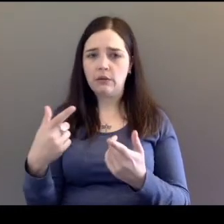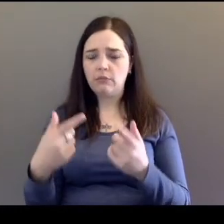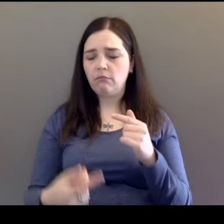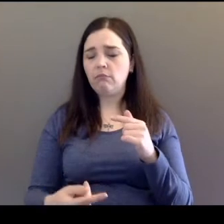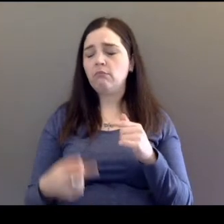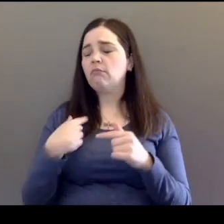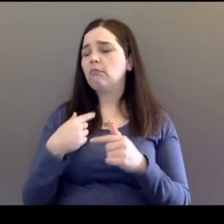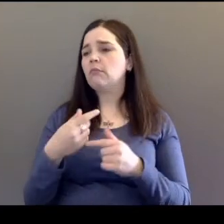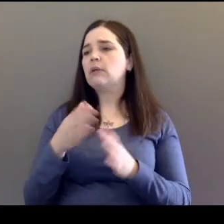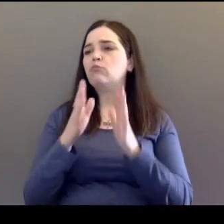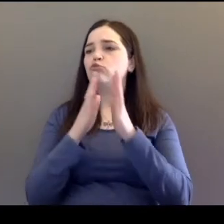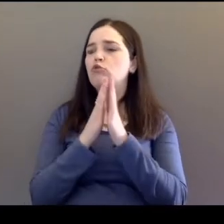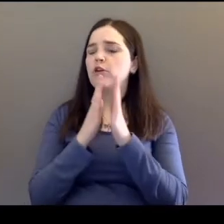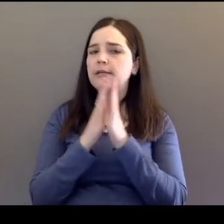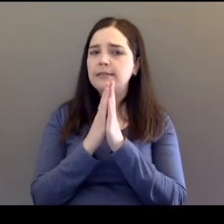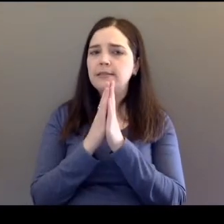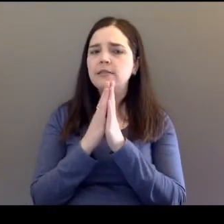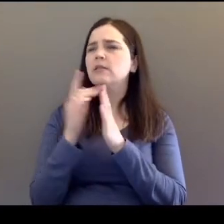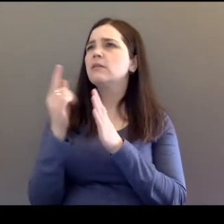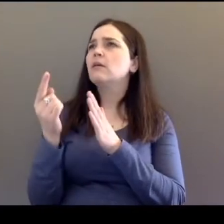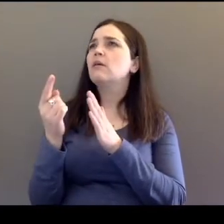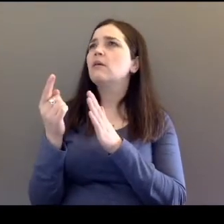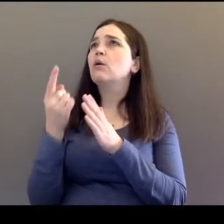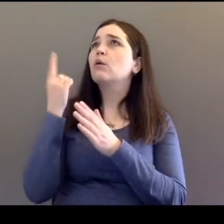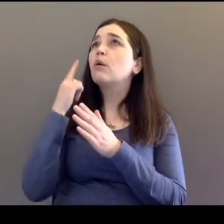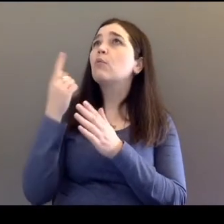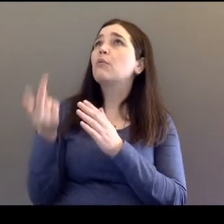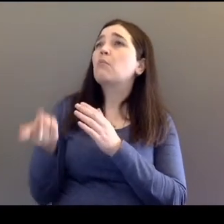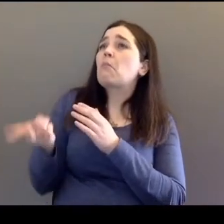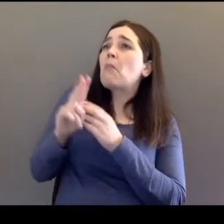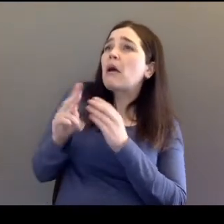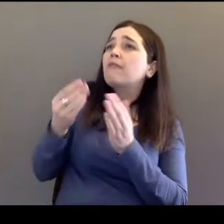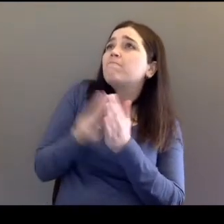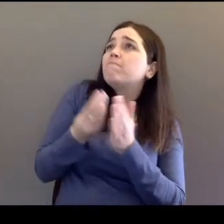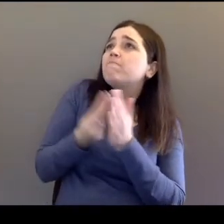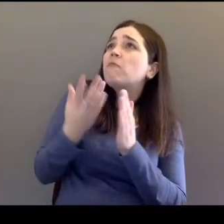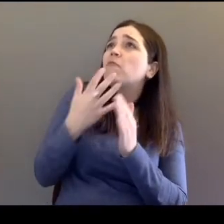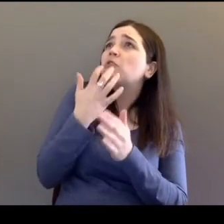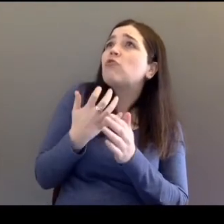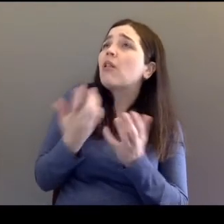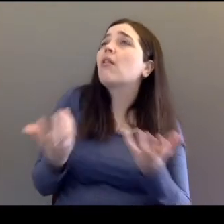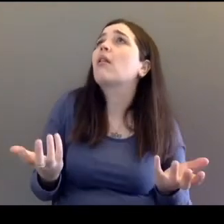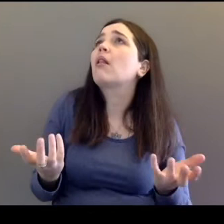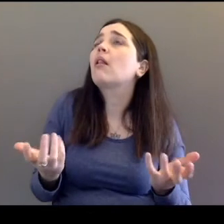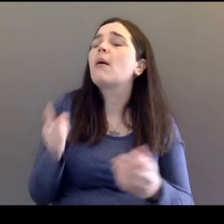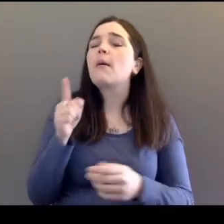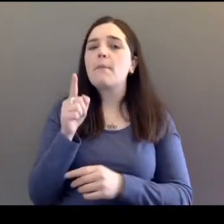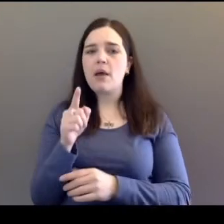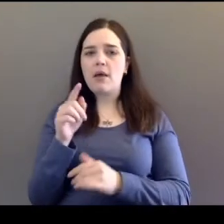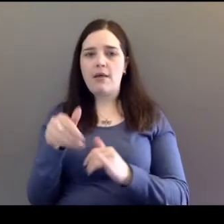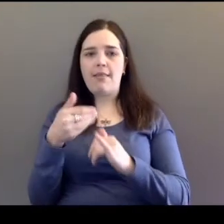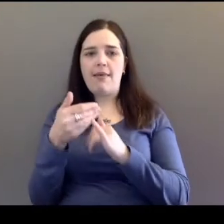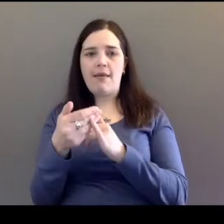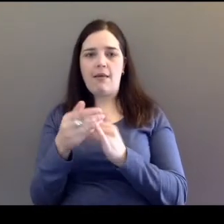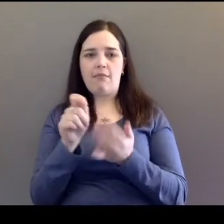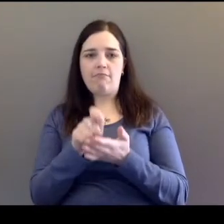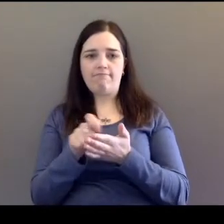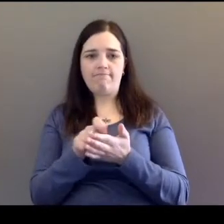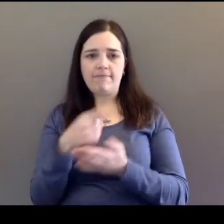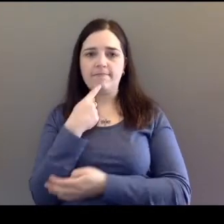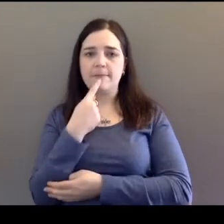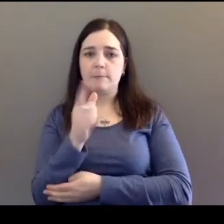Habakkuk prays that God will restore the fortunes of Israel, but he ends the book by saying this: